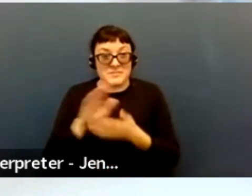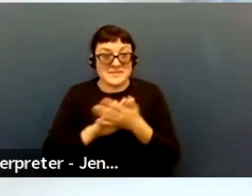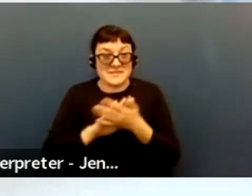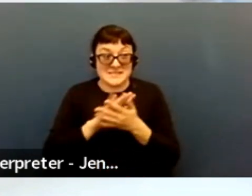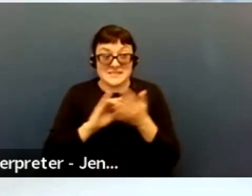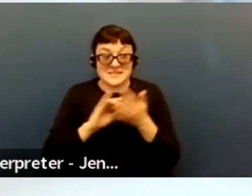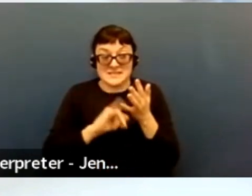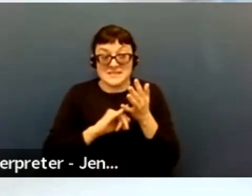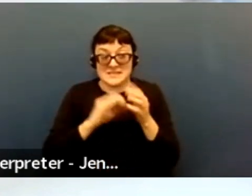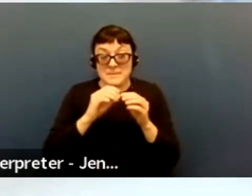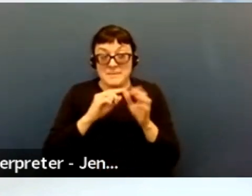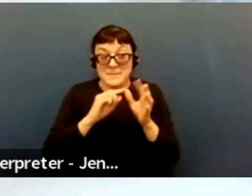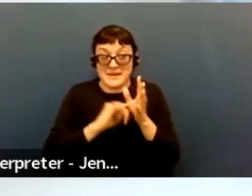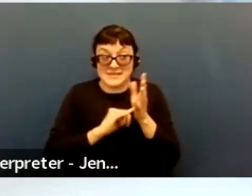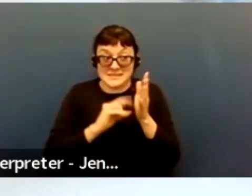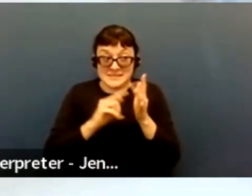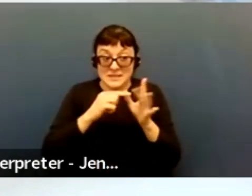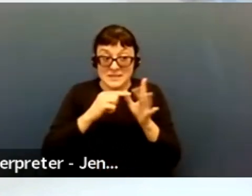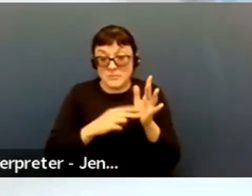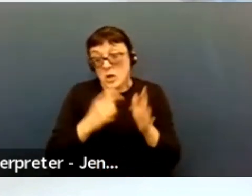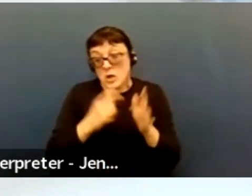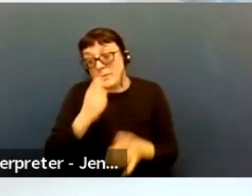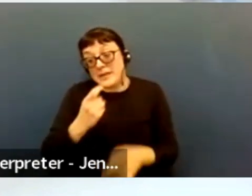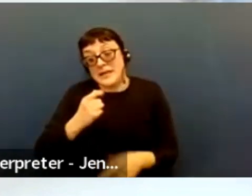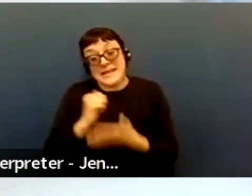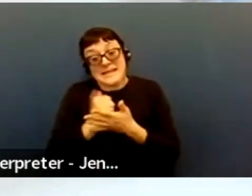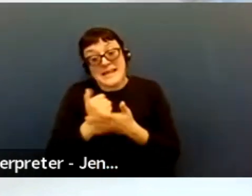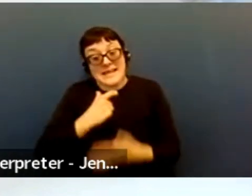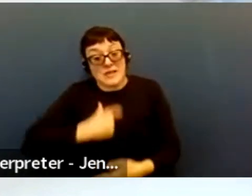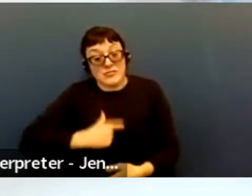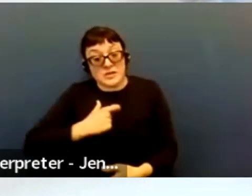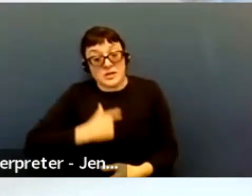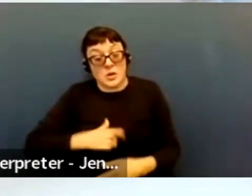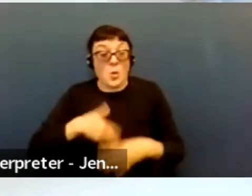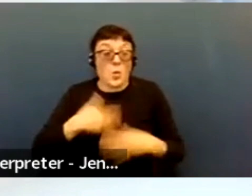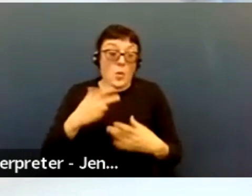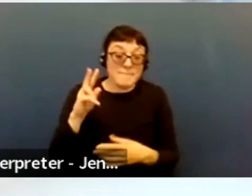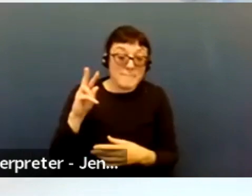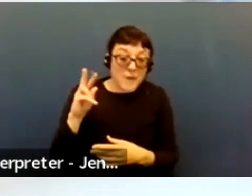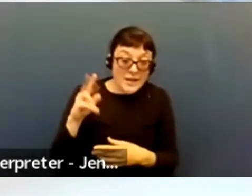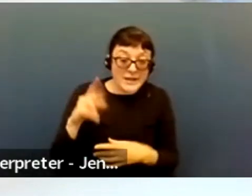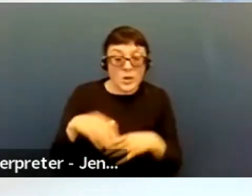And that leaves it very open for Sebastian to be someone who is gay